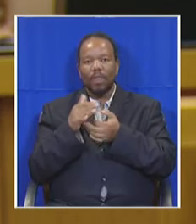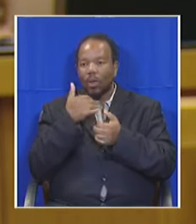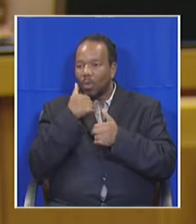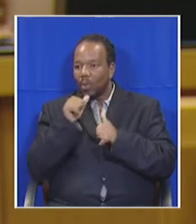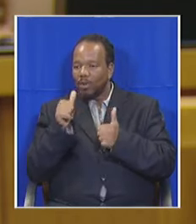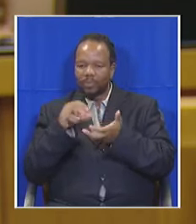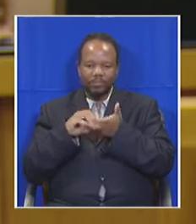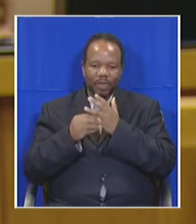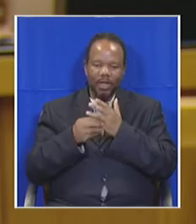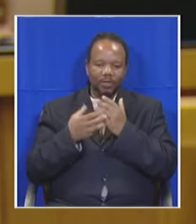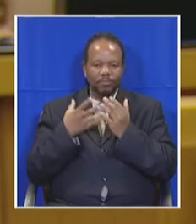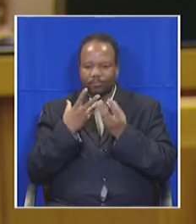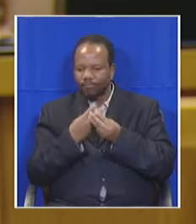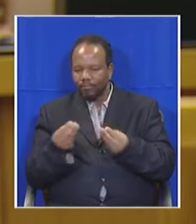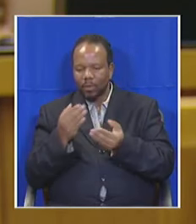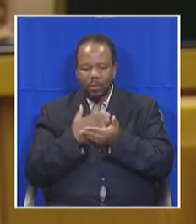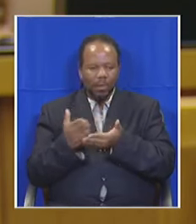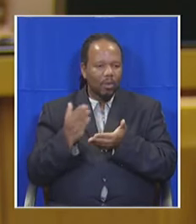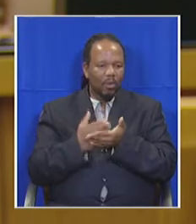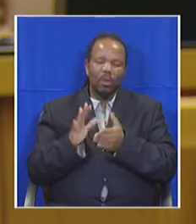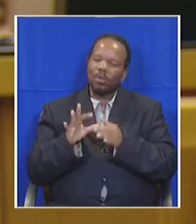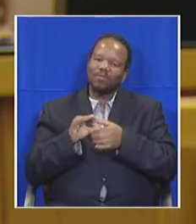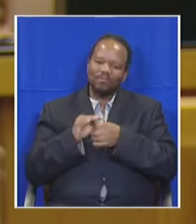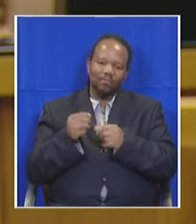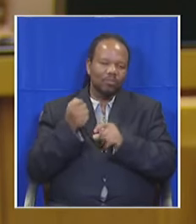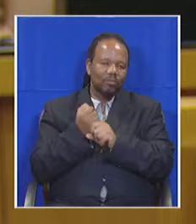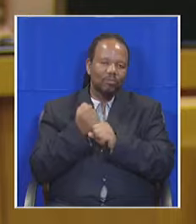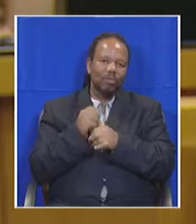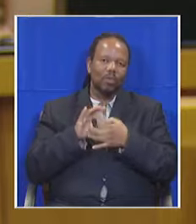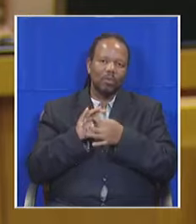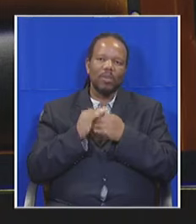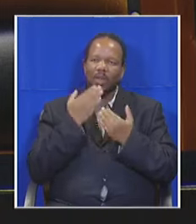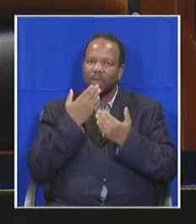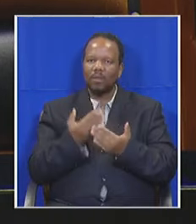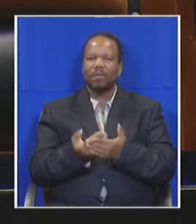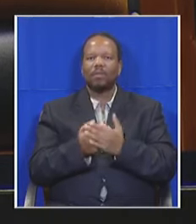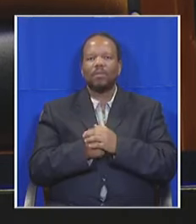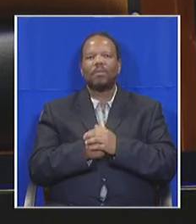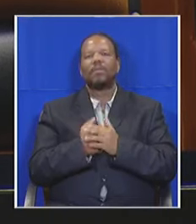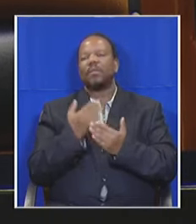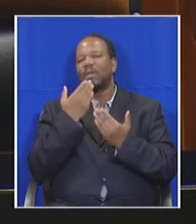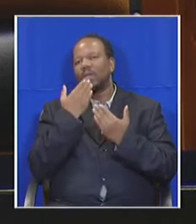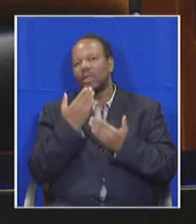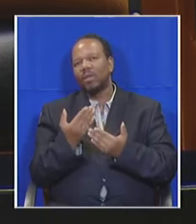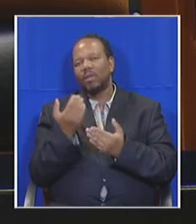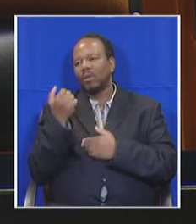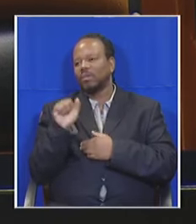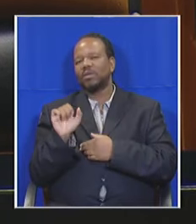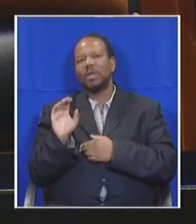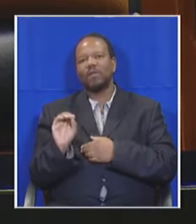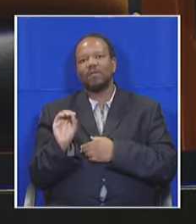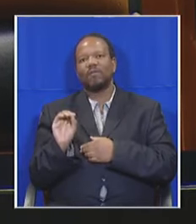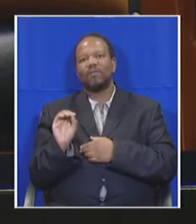on drugs with vigor and commitment. I so move. Thank you. Are there any objections to the